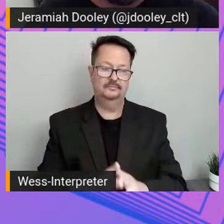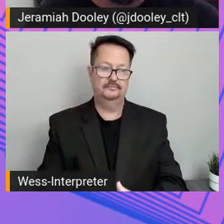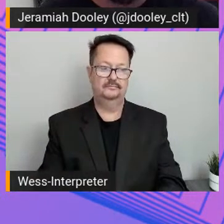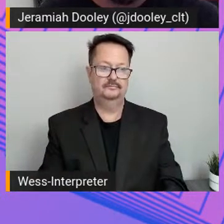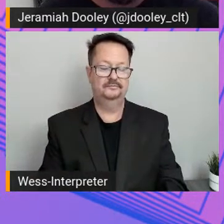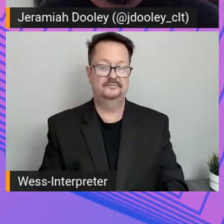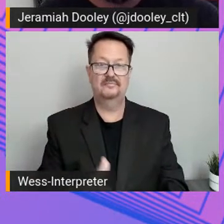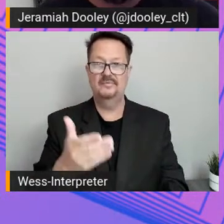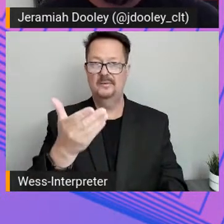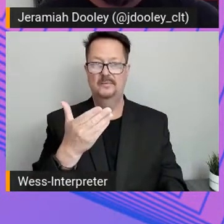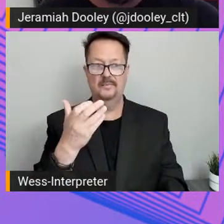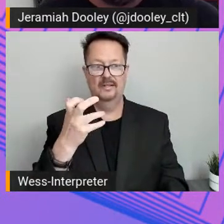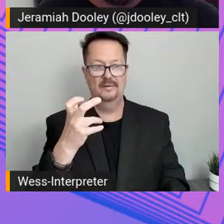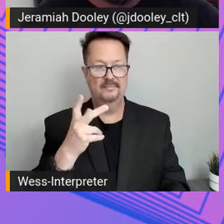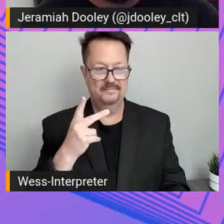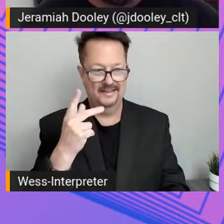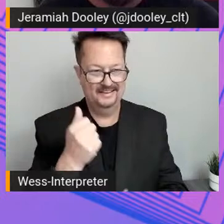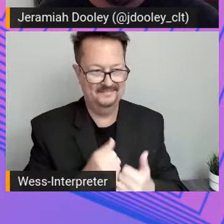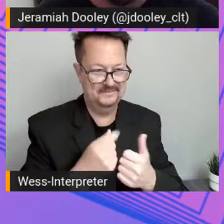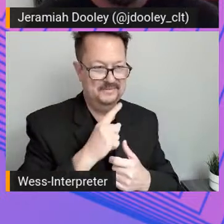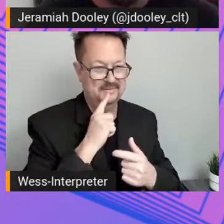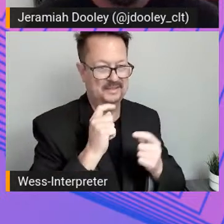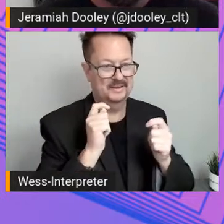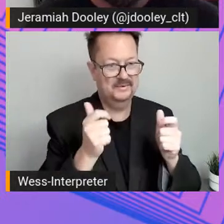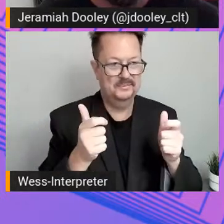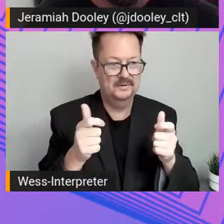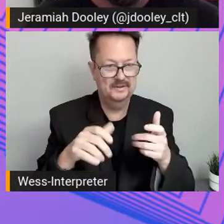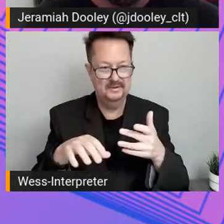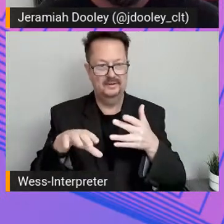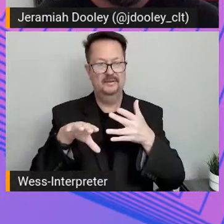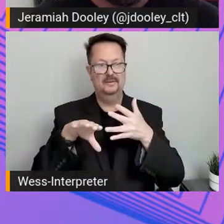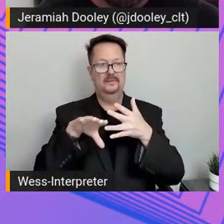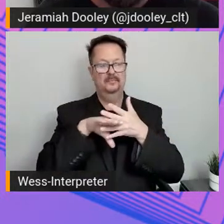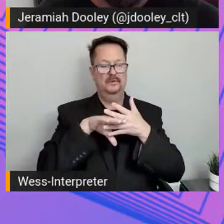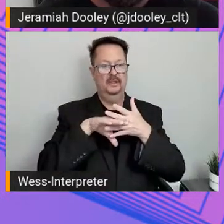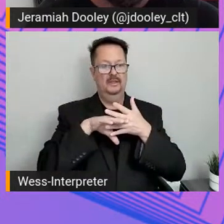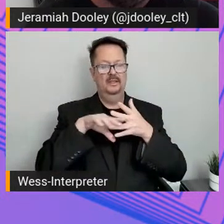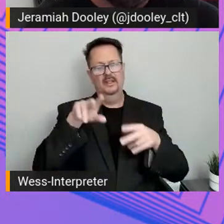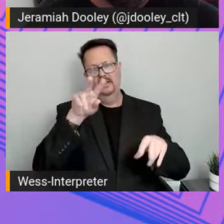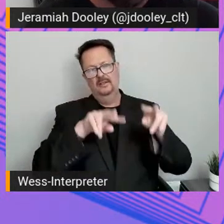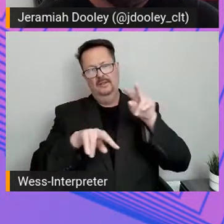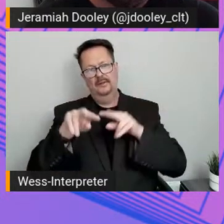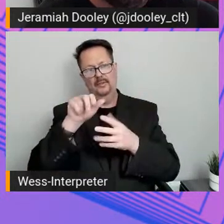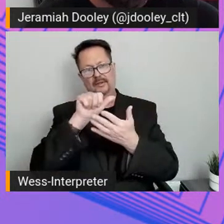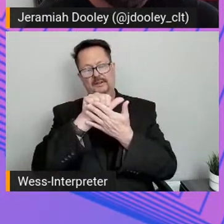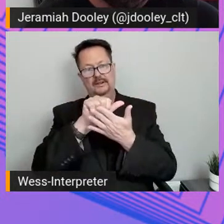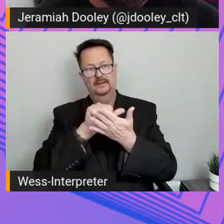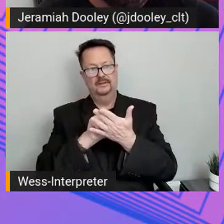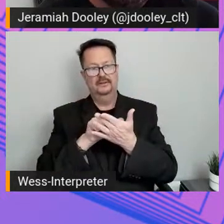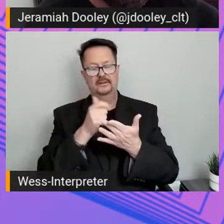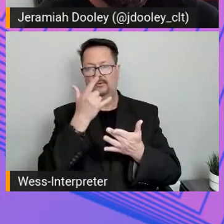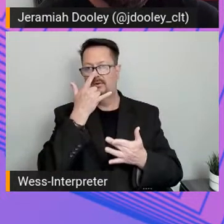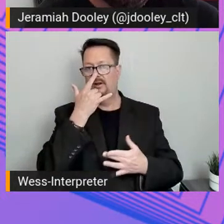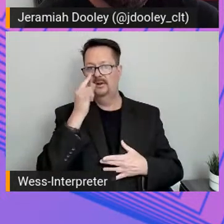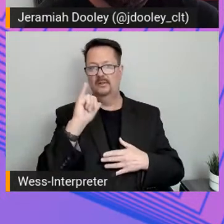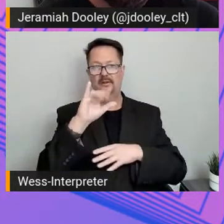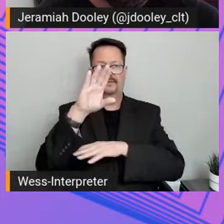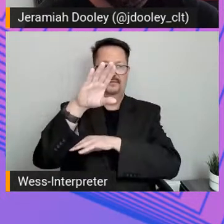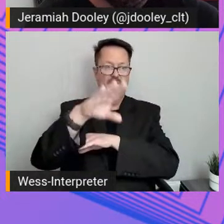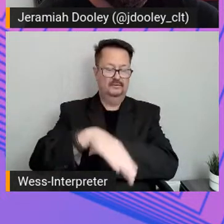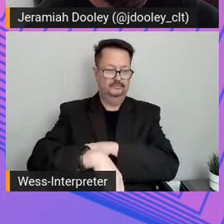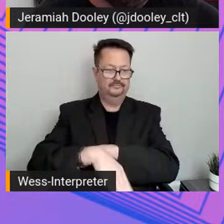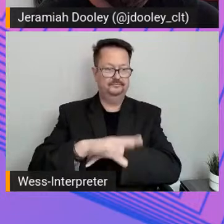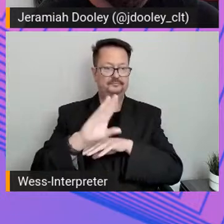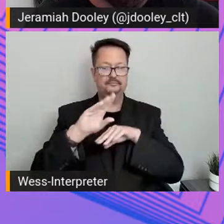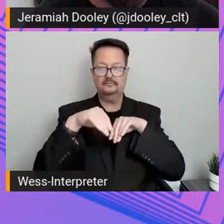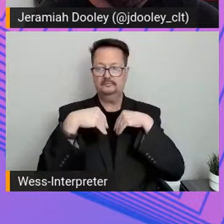Welcome back, everybody. After that quick break, let's take a look at the agenda for the second half of the day and give you a